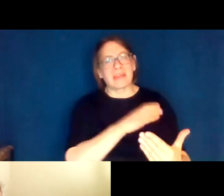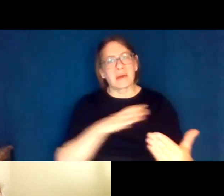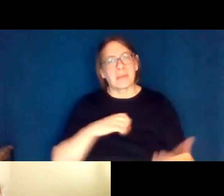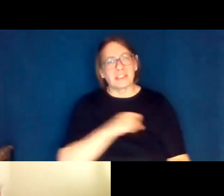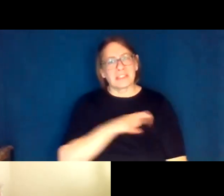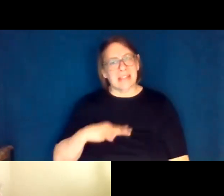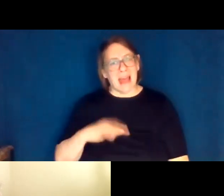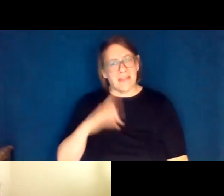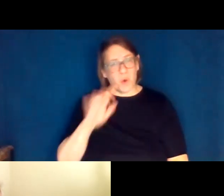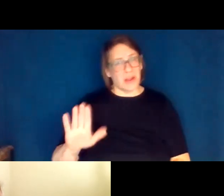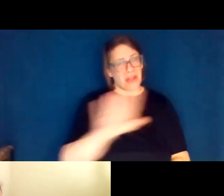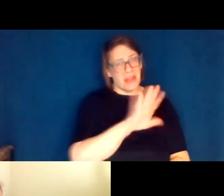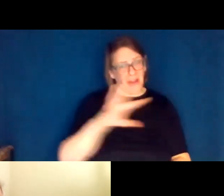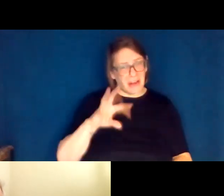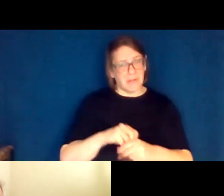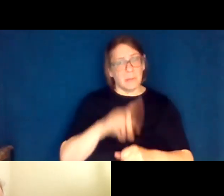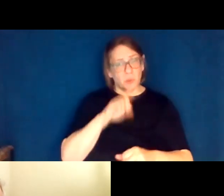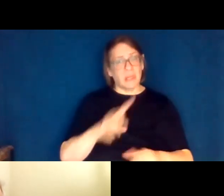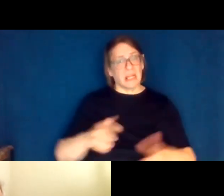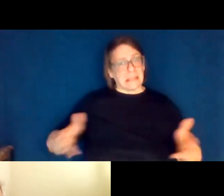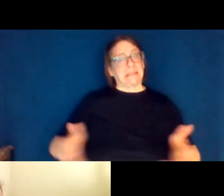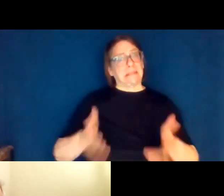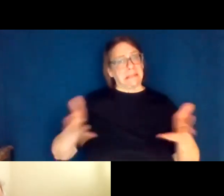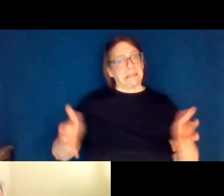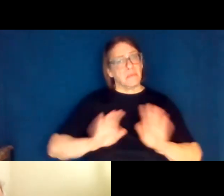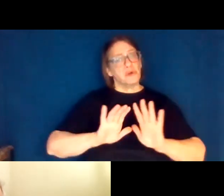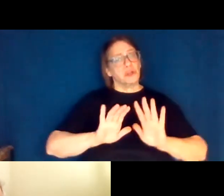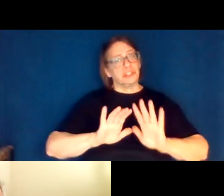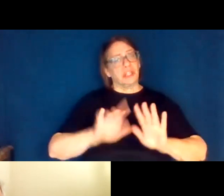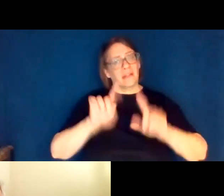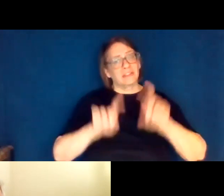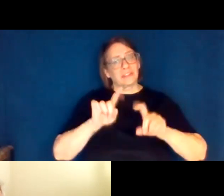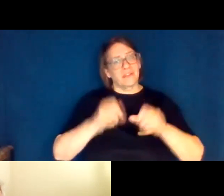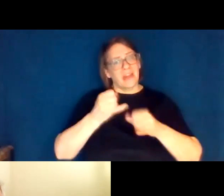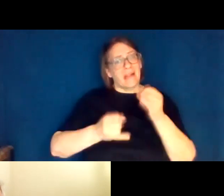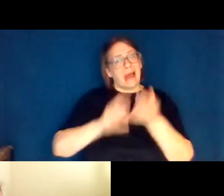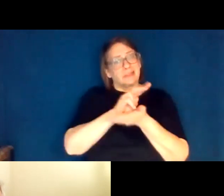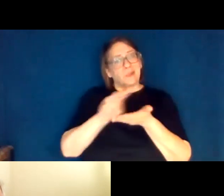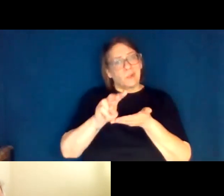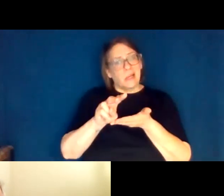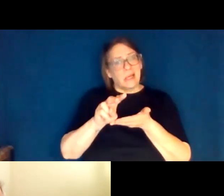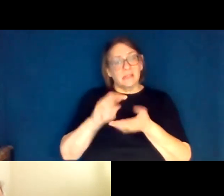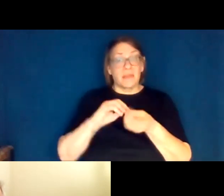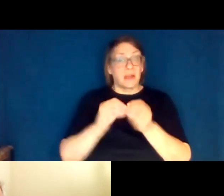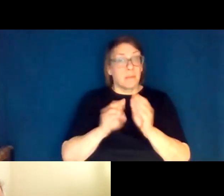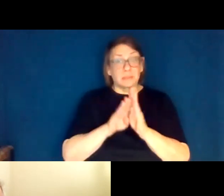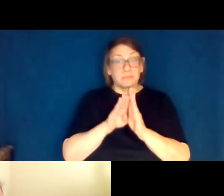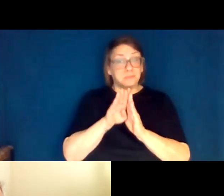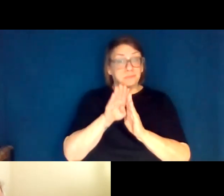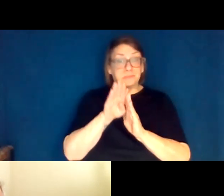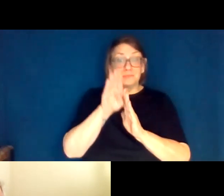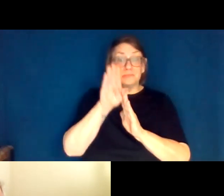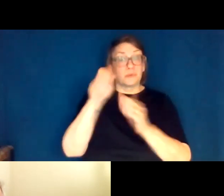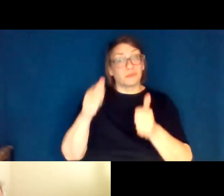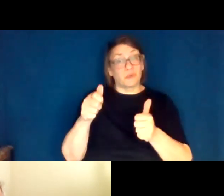for everyone's involvement in really pushing out that survey over the last couple of weeks. The numbers kept going up and up. So